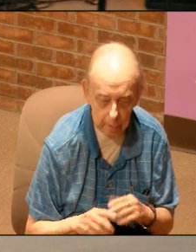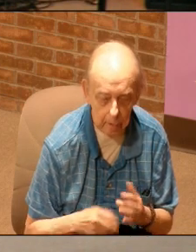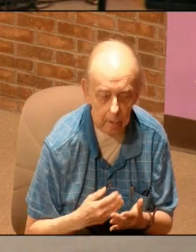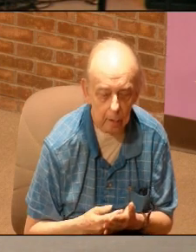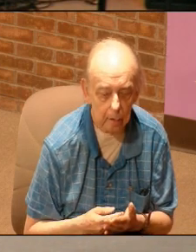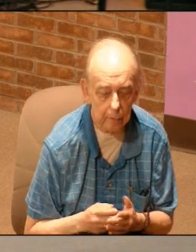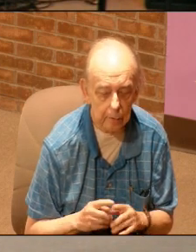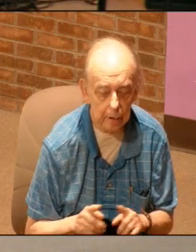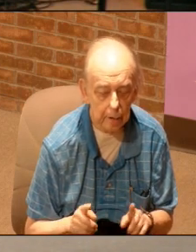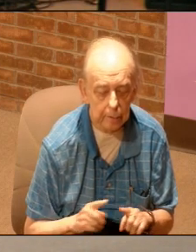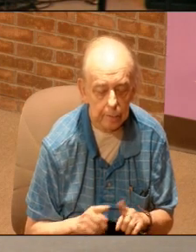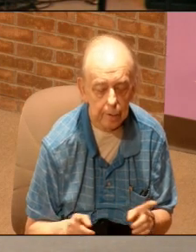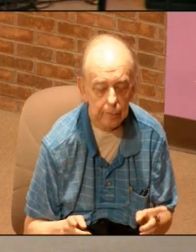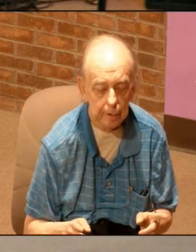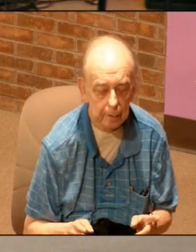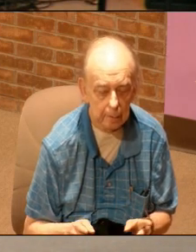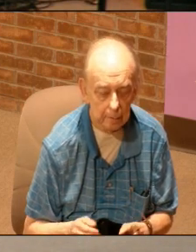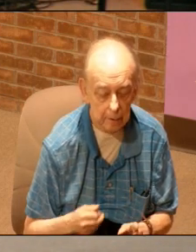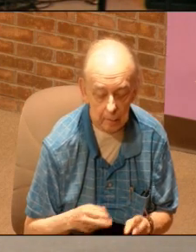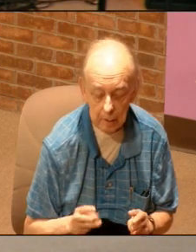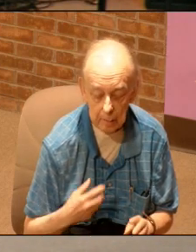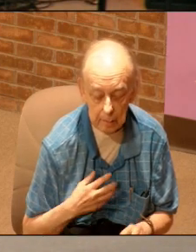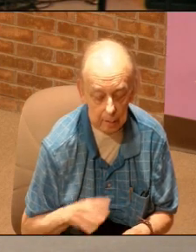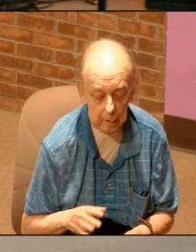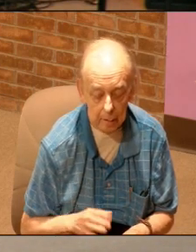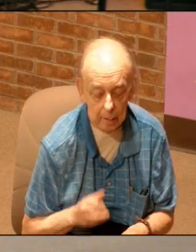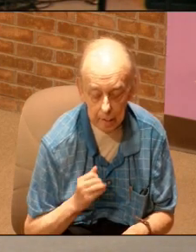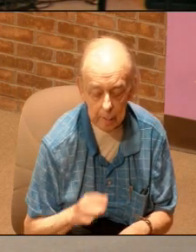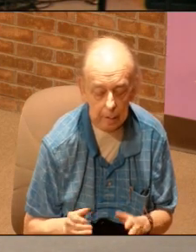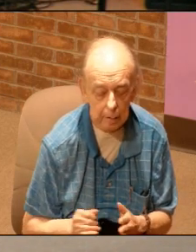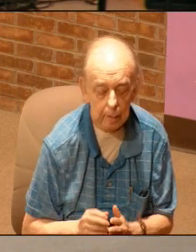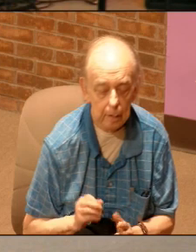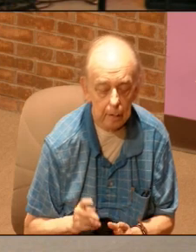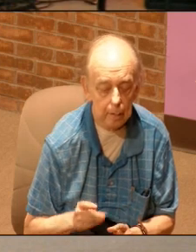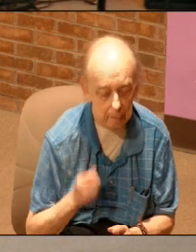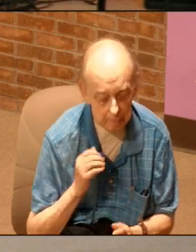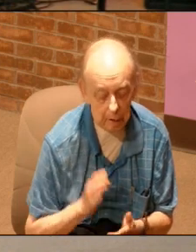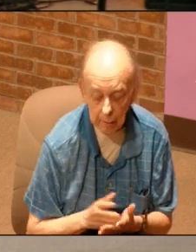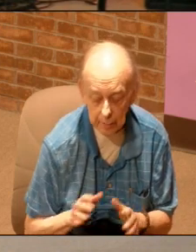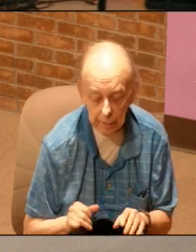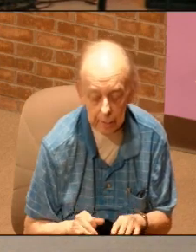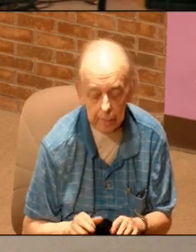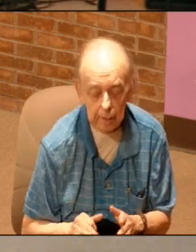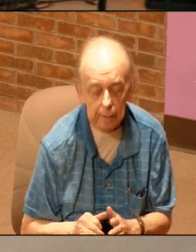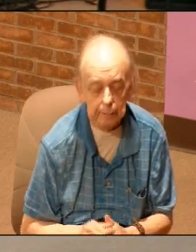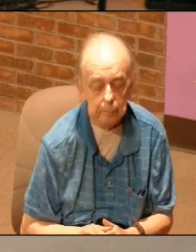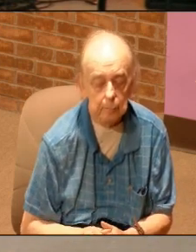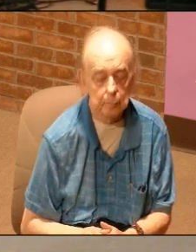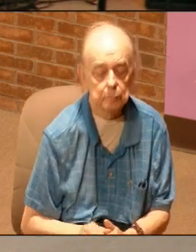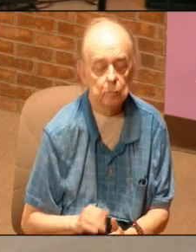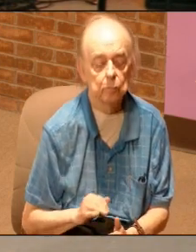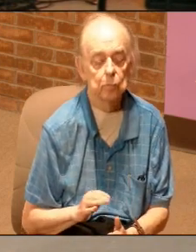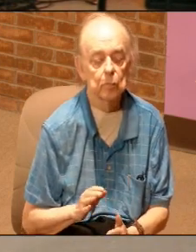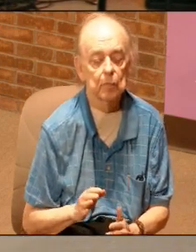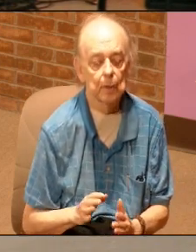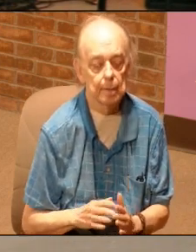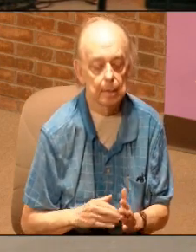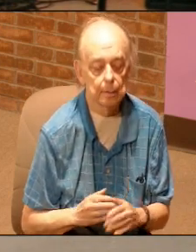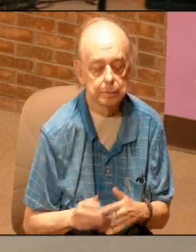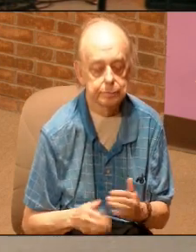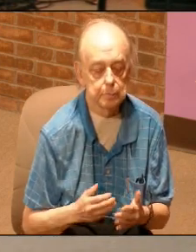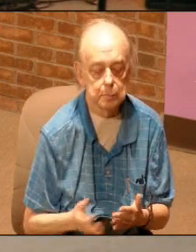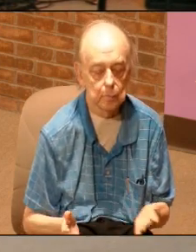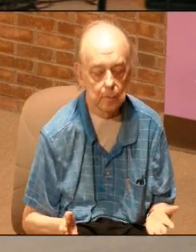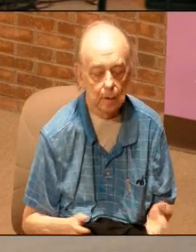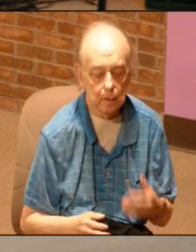nails different. It's not my way of doing it because I wouldn't do that, but that's okay. She does. So she paints all of her nails. She puts on